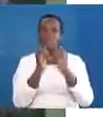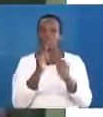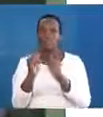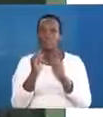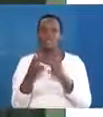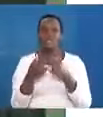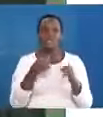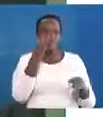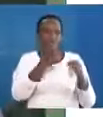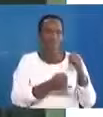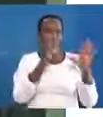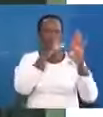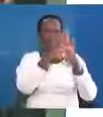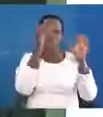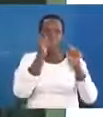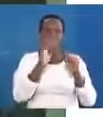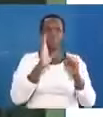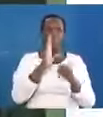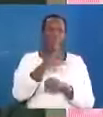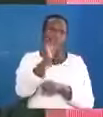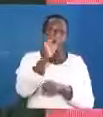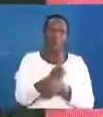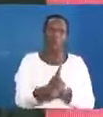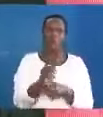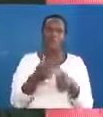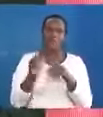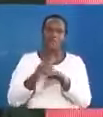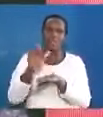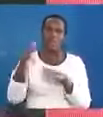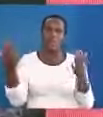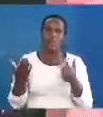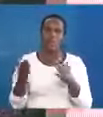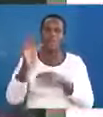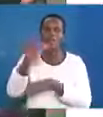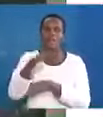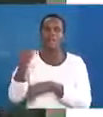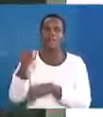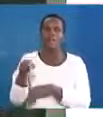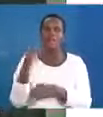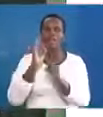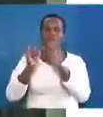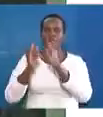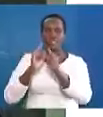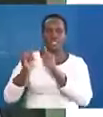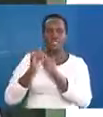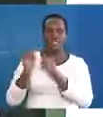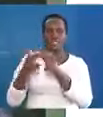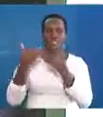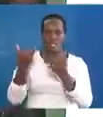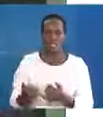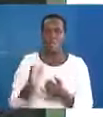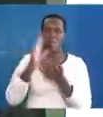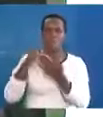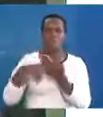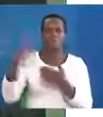pick one of them and send to parliament for vetting. Then finally appointed by the presidency. How